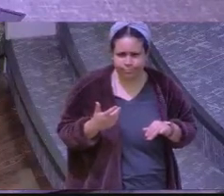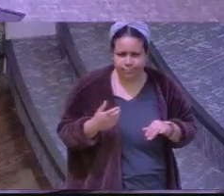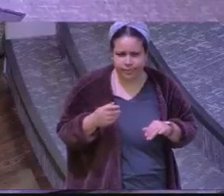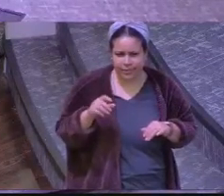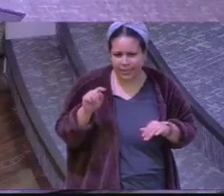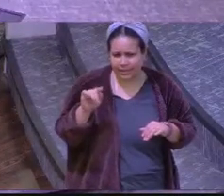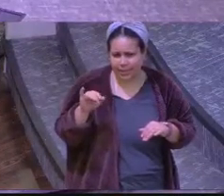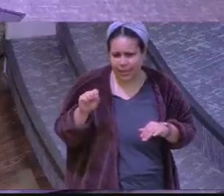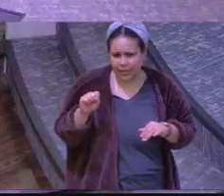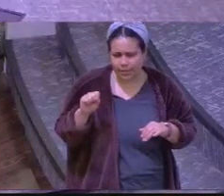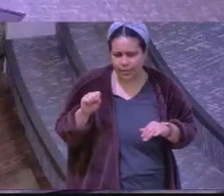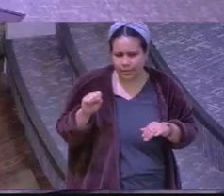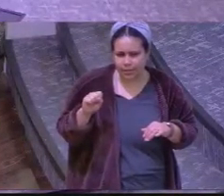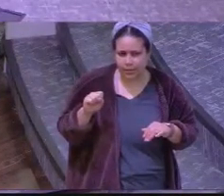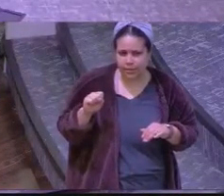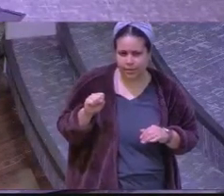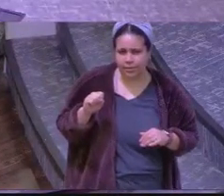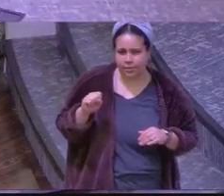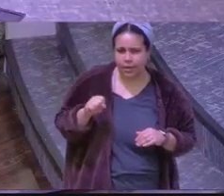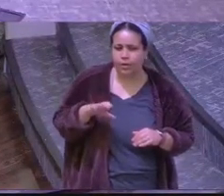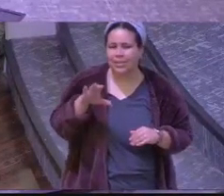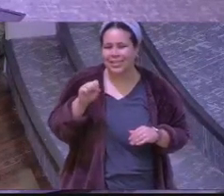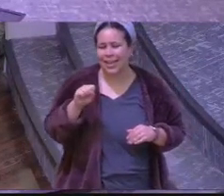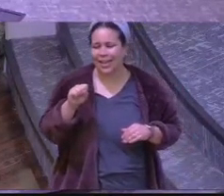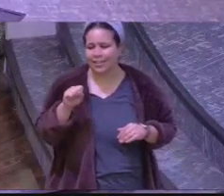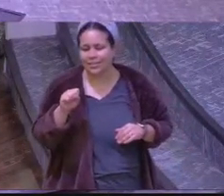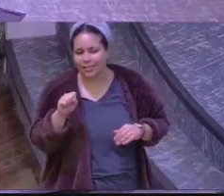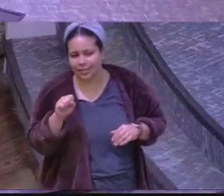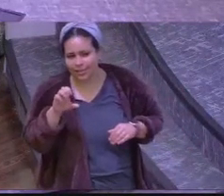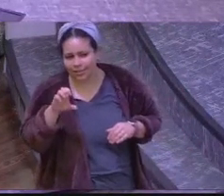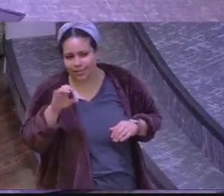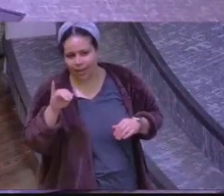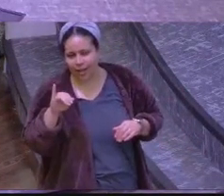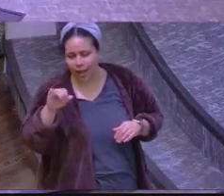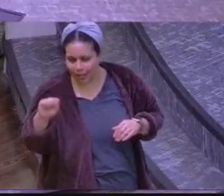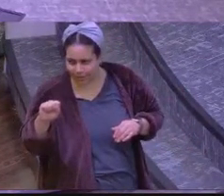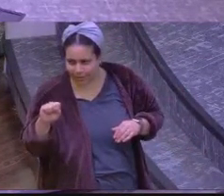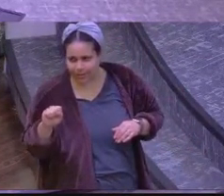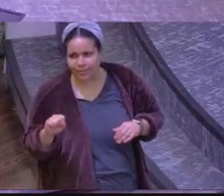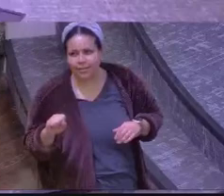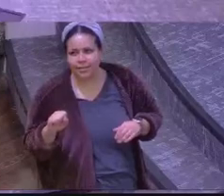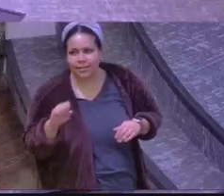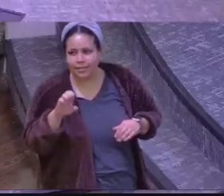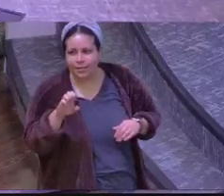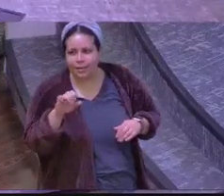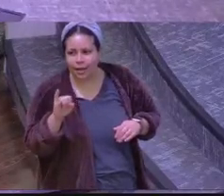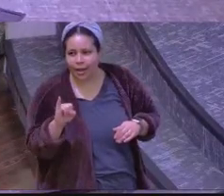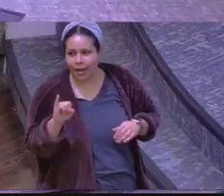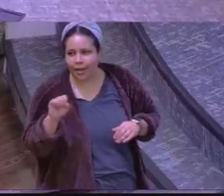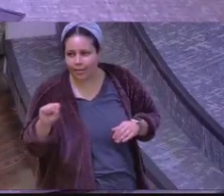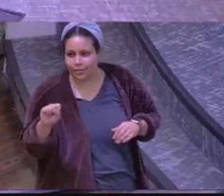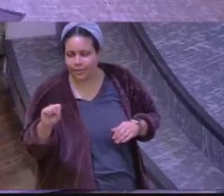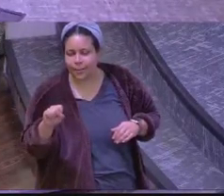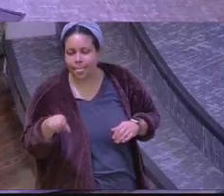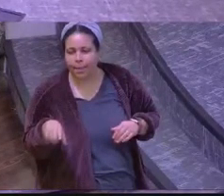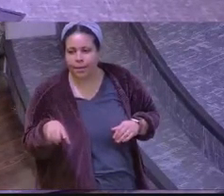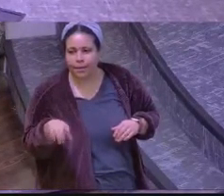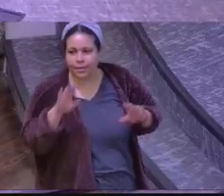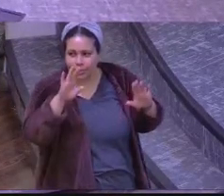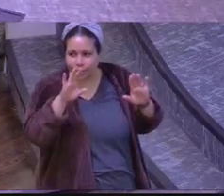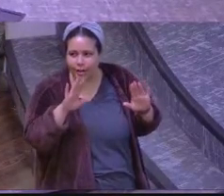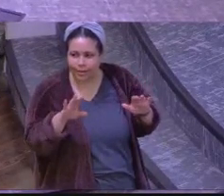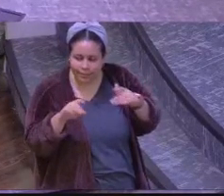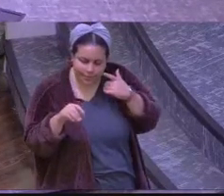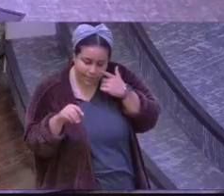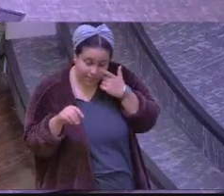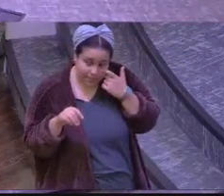CIS? Mm-hmm. Communities and schools, yes, CIS. Communities and school grant. The state awarded them that, which is great to help